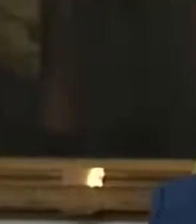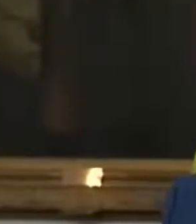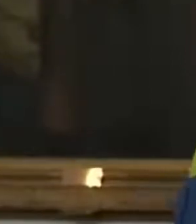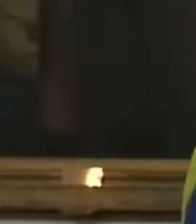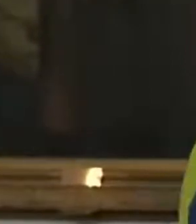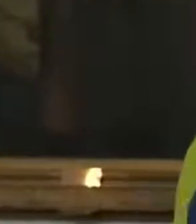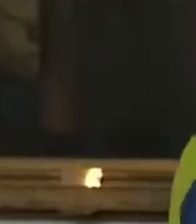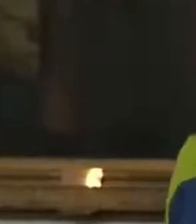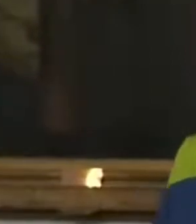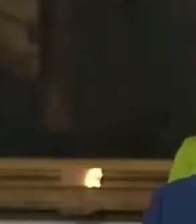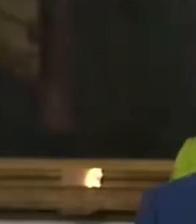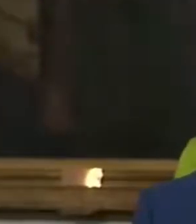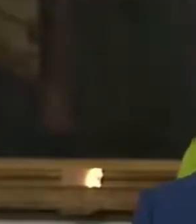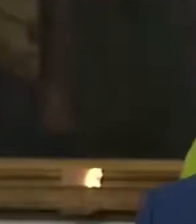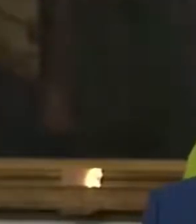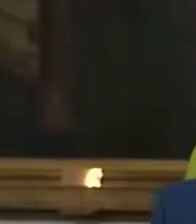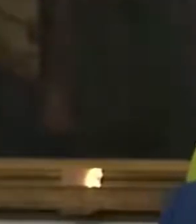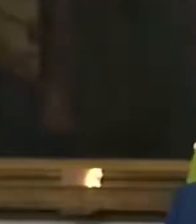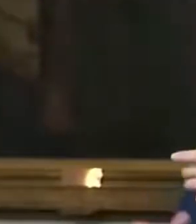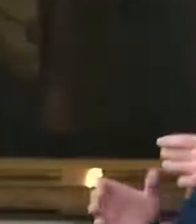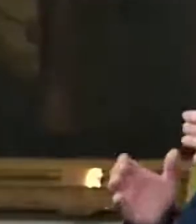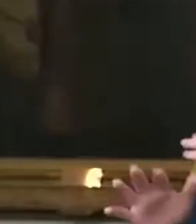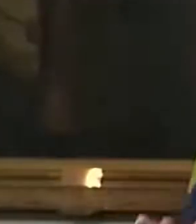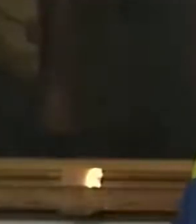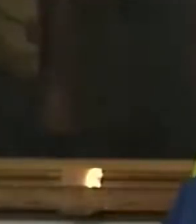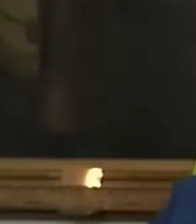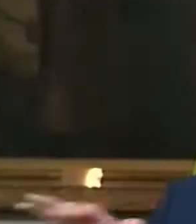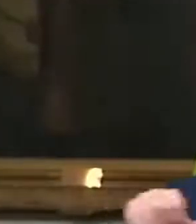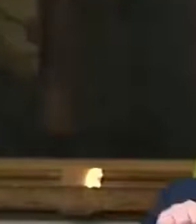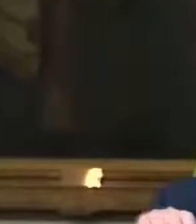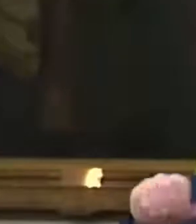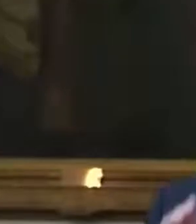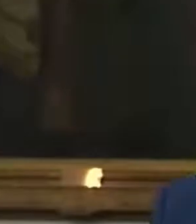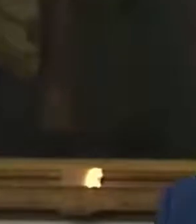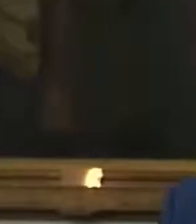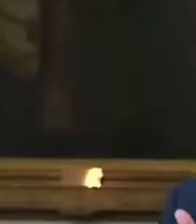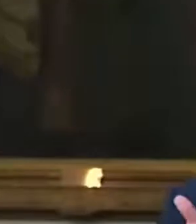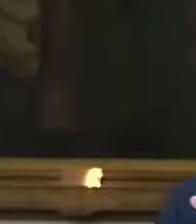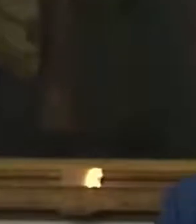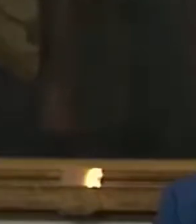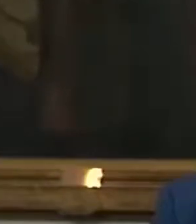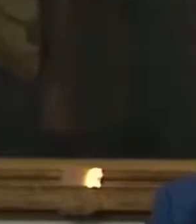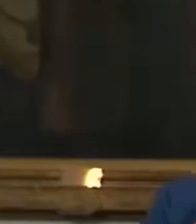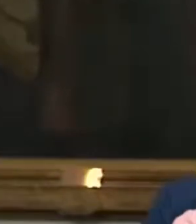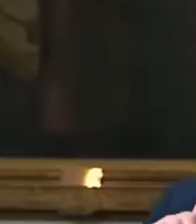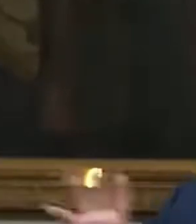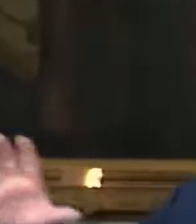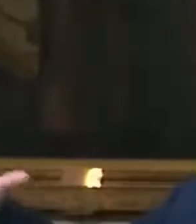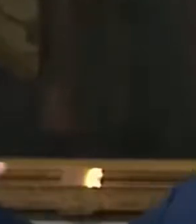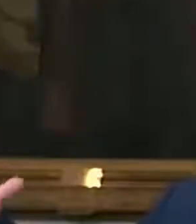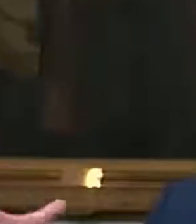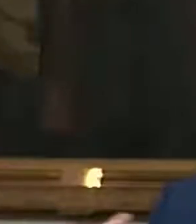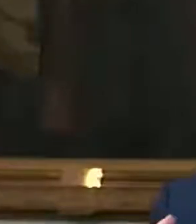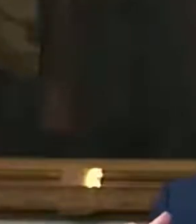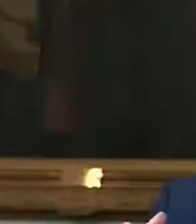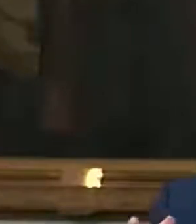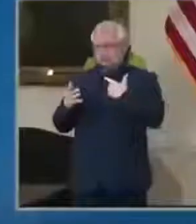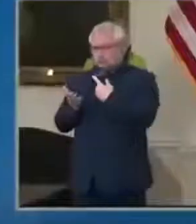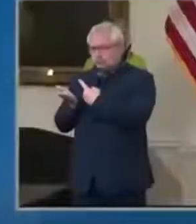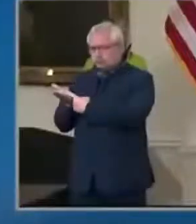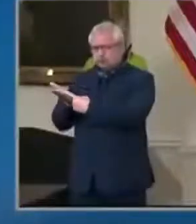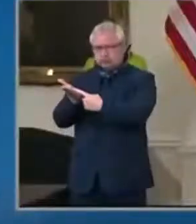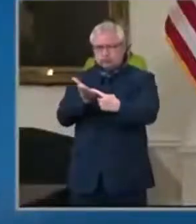and public health scientists like Dr. Inglesby, public health expert, and former FDA